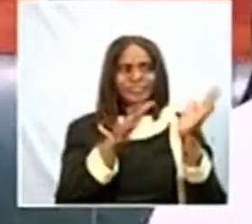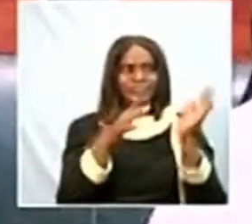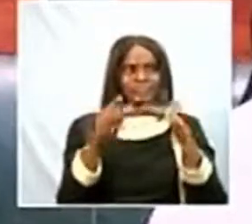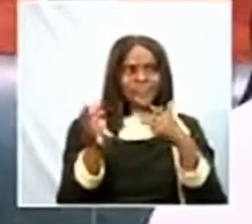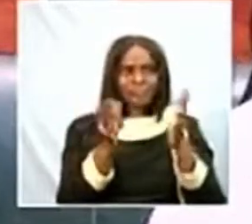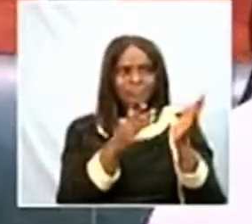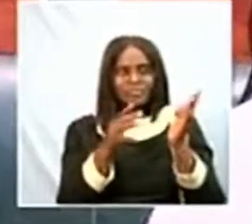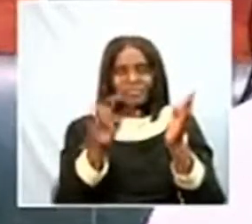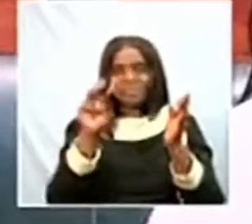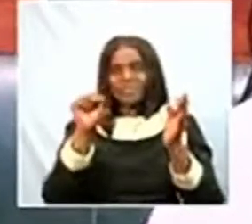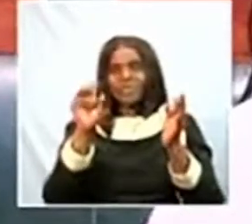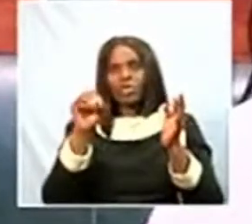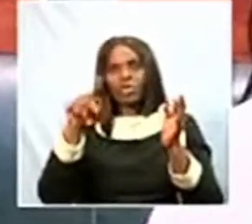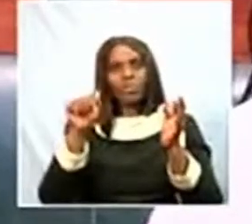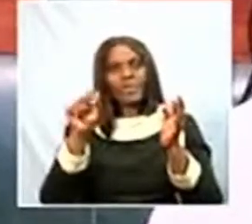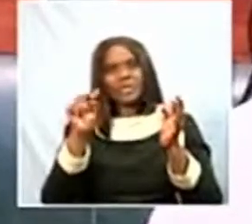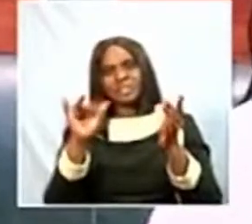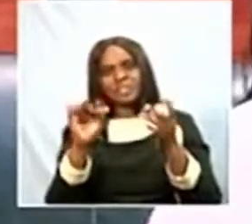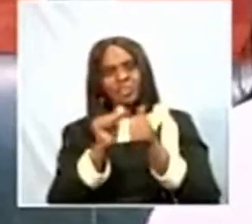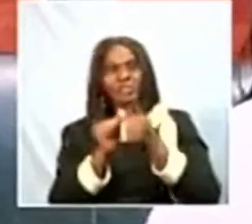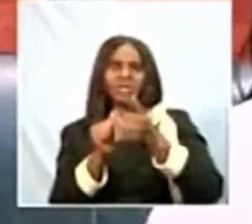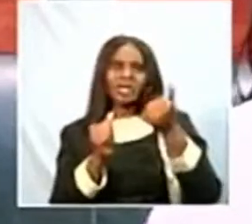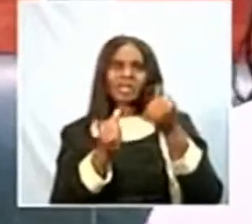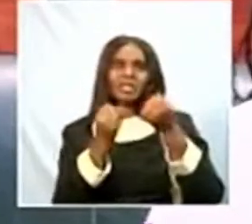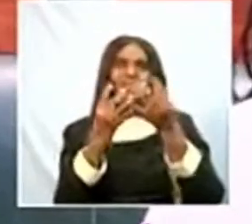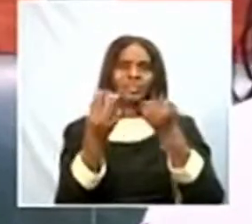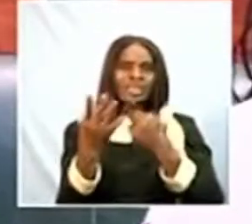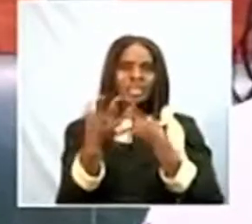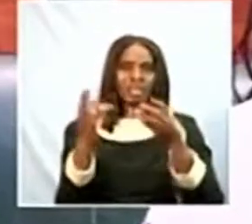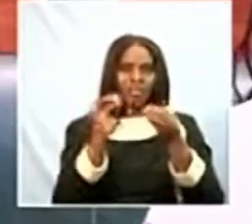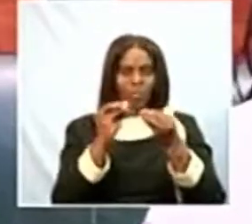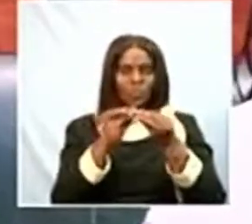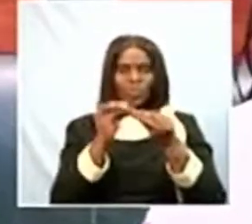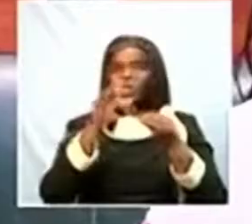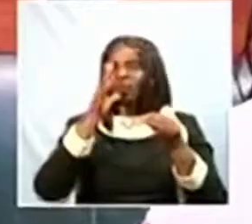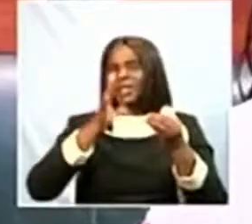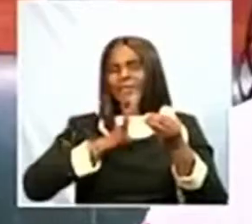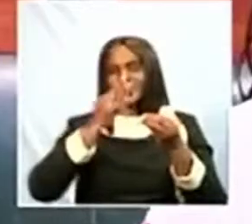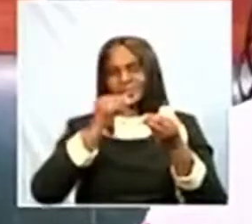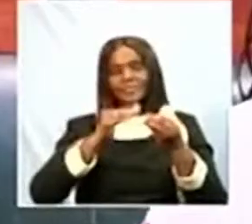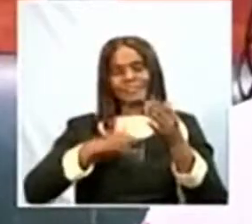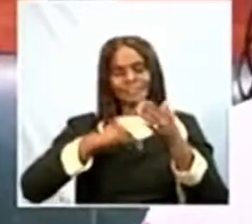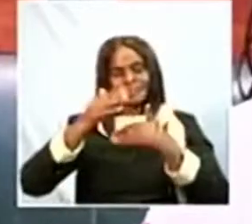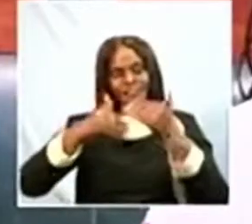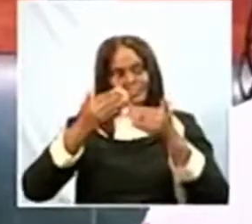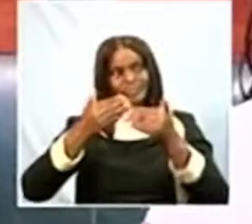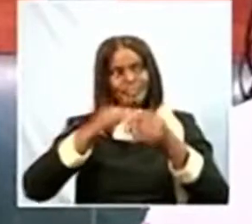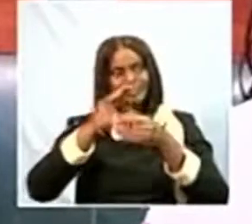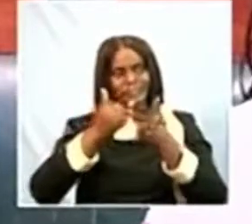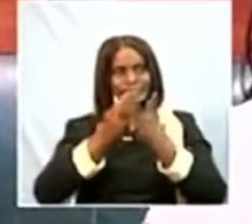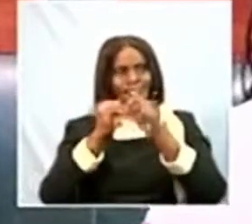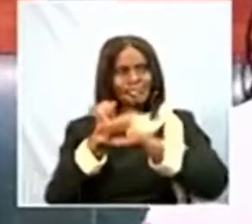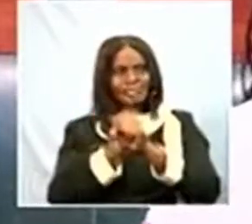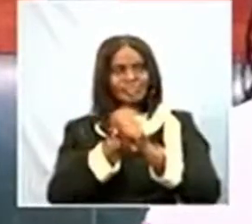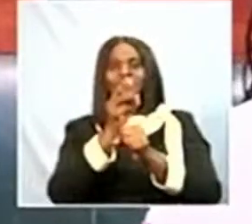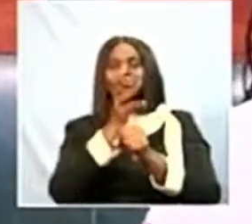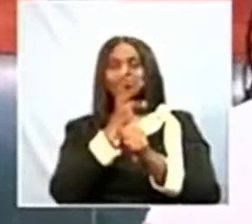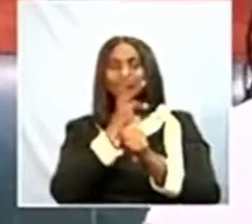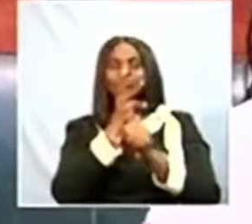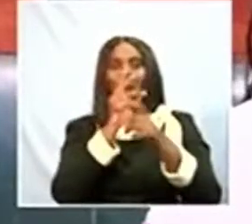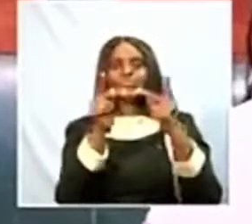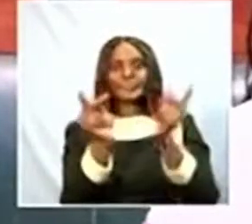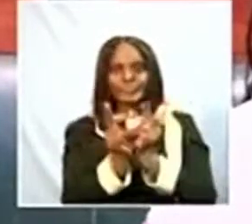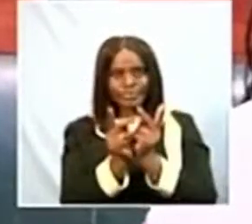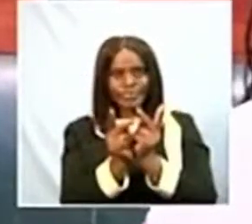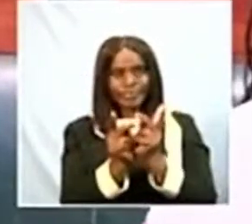Mopani, and many more, Madam Speaker. Madam Speaker, my next point is that we should all protect water bodies.